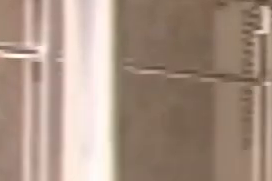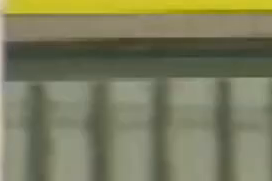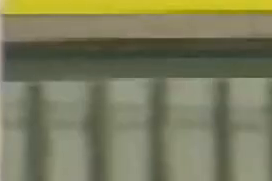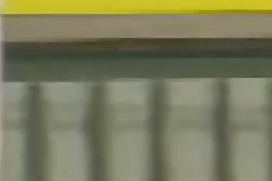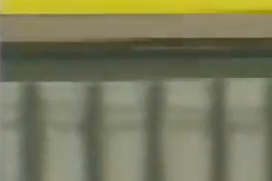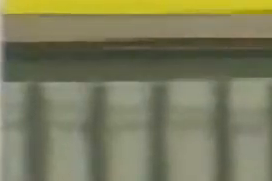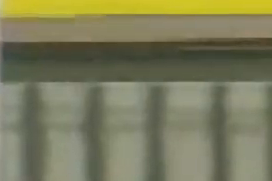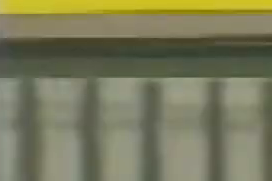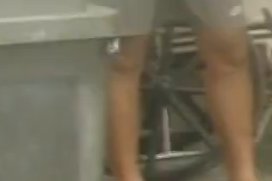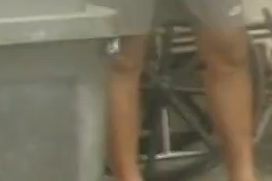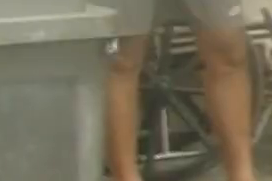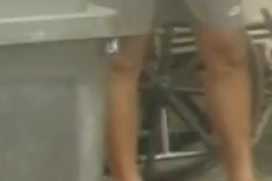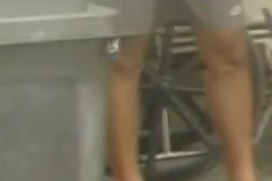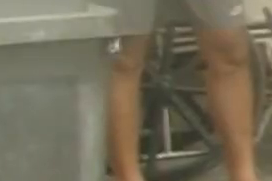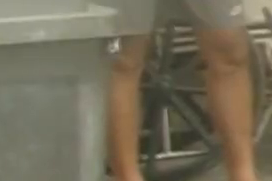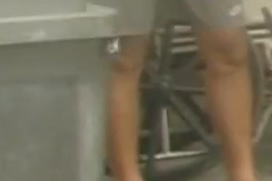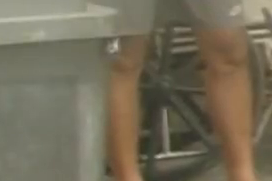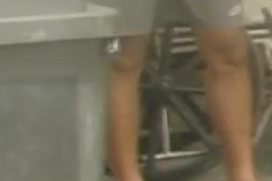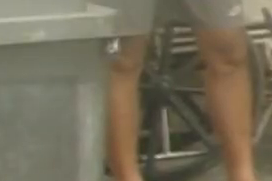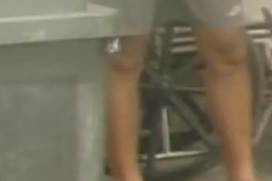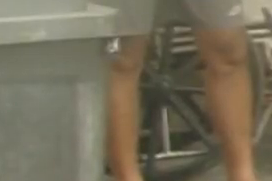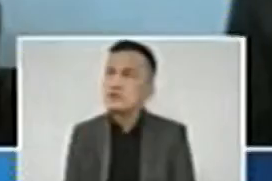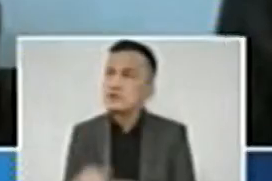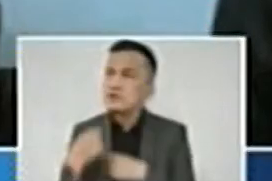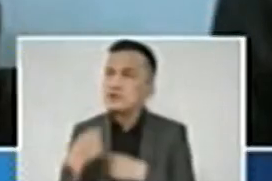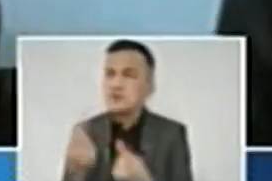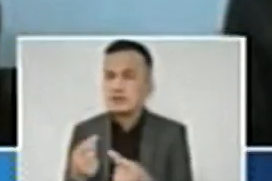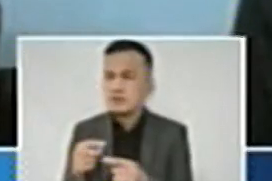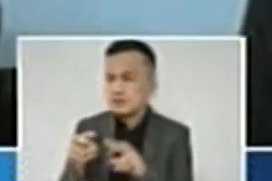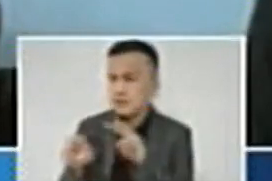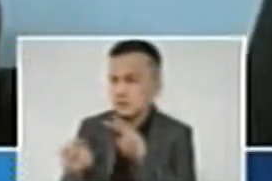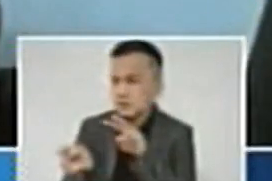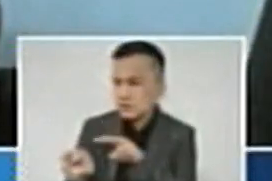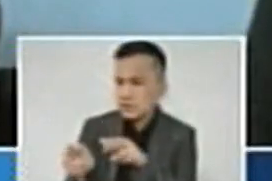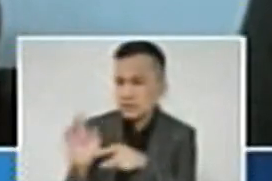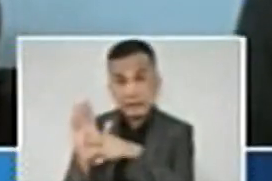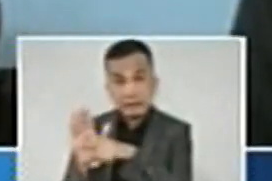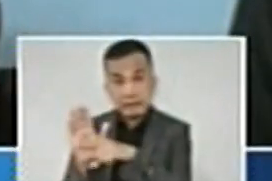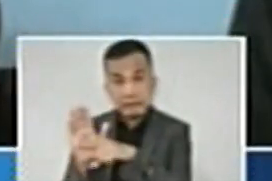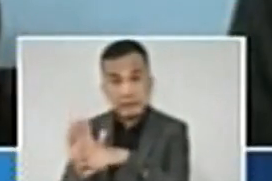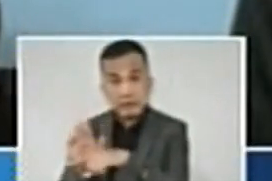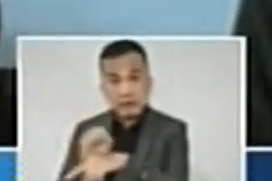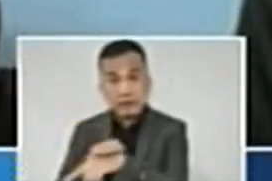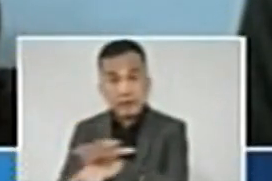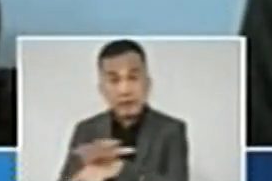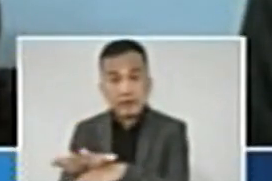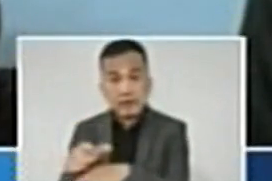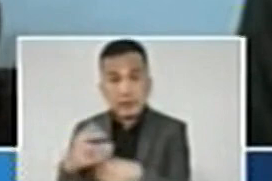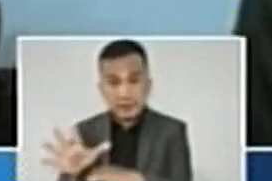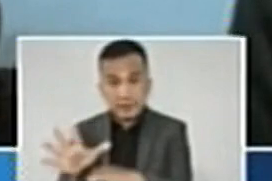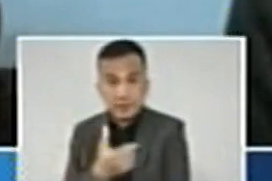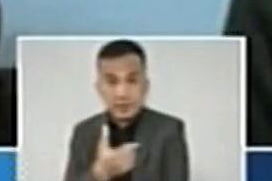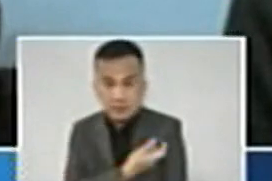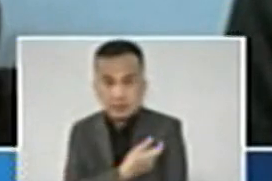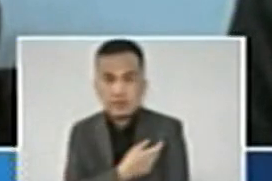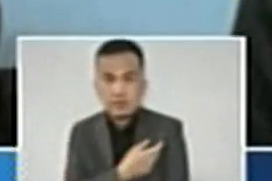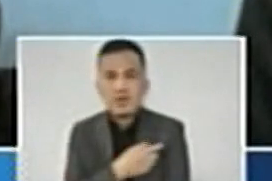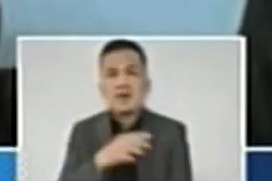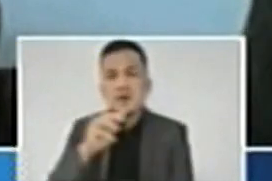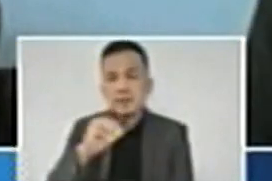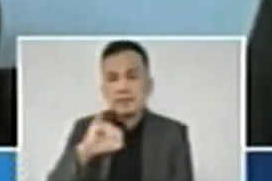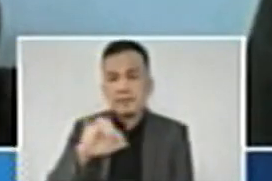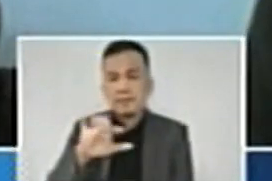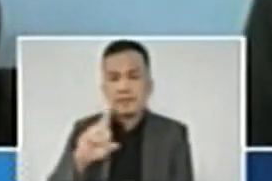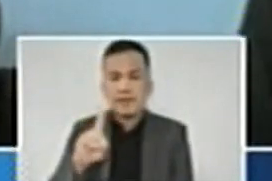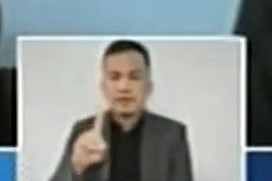the agency has discussed the matter with PhilHealth. Yung sinasabi ho namin sa PhilHealth na yung mga pasyente hong nasa ER